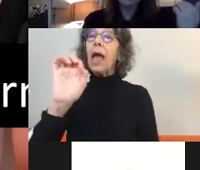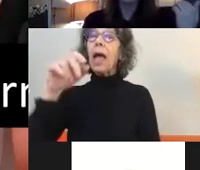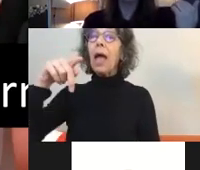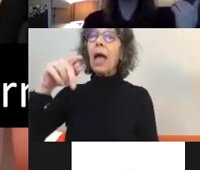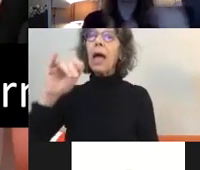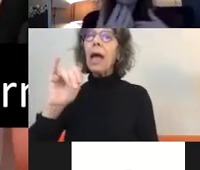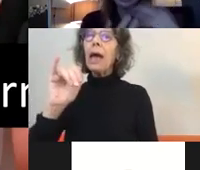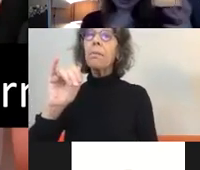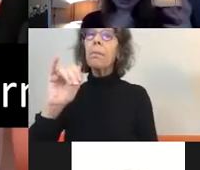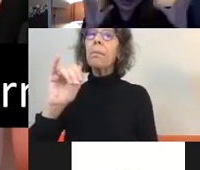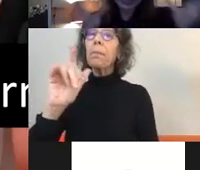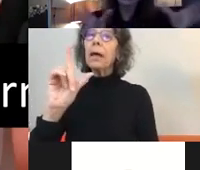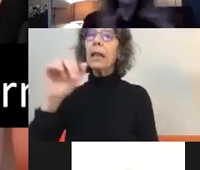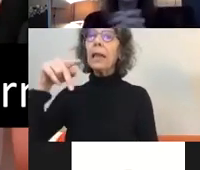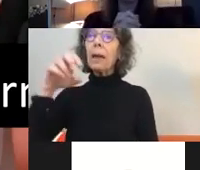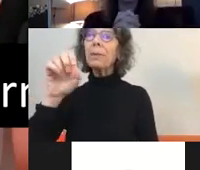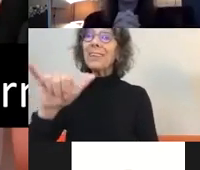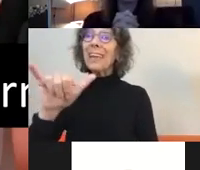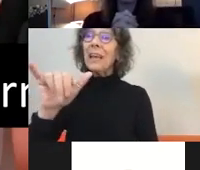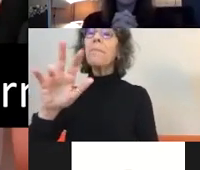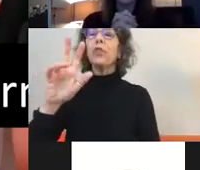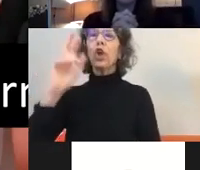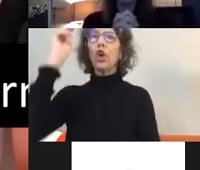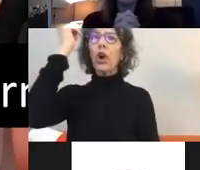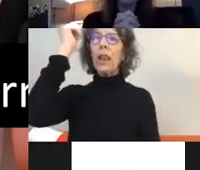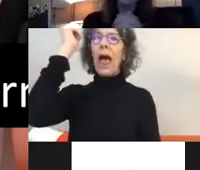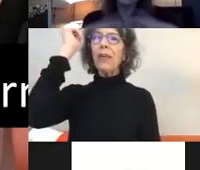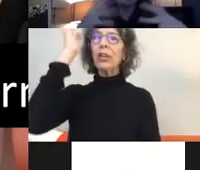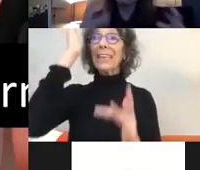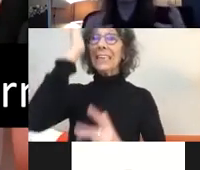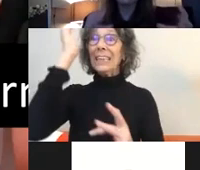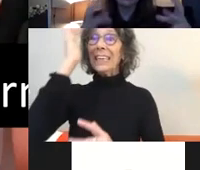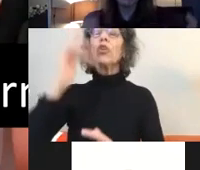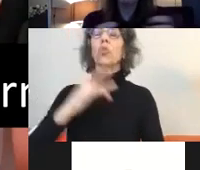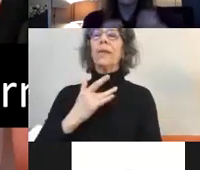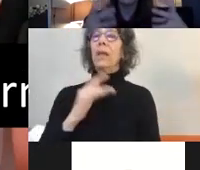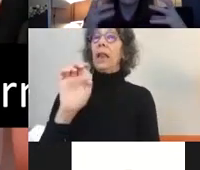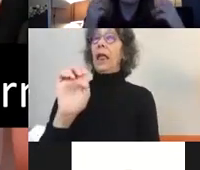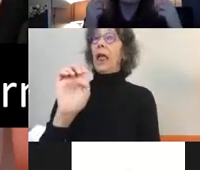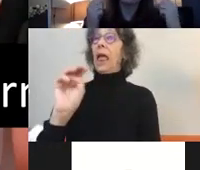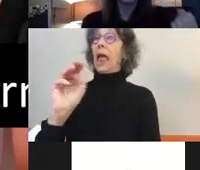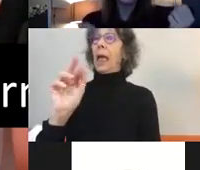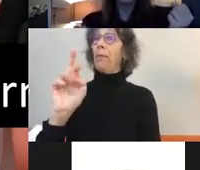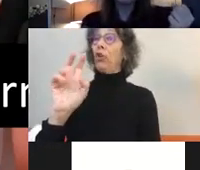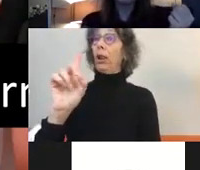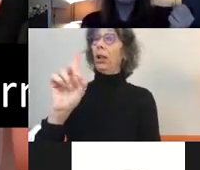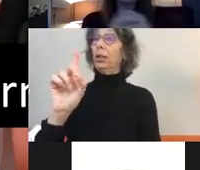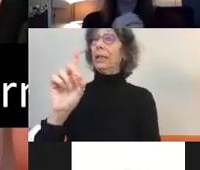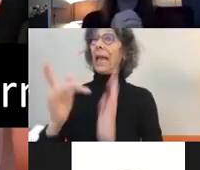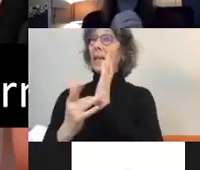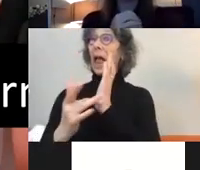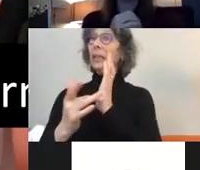neurological diseases, of course, is like an area where Emerald can help a lot because there are not that many